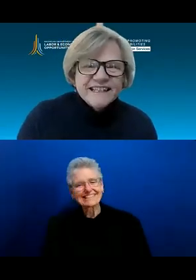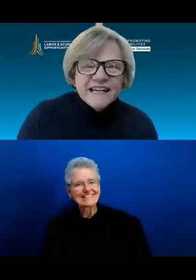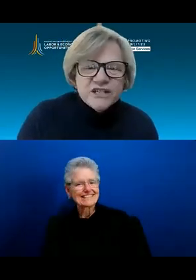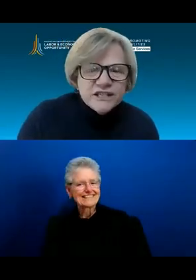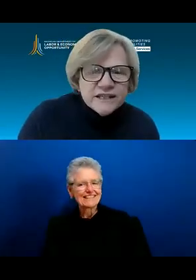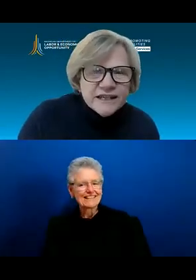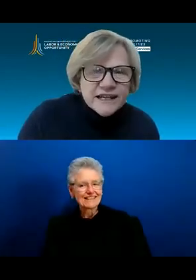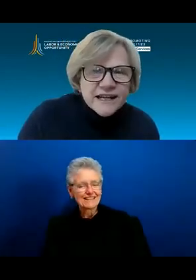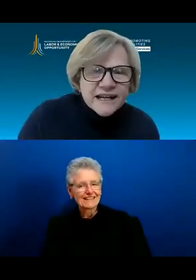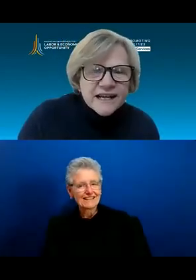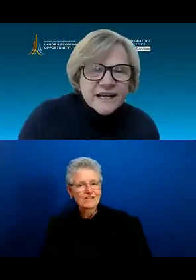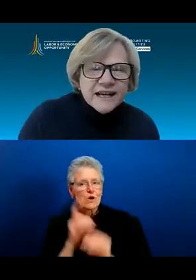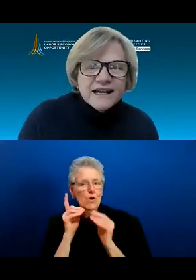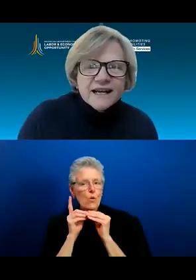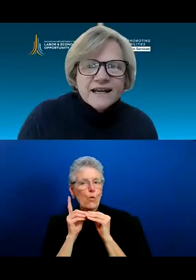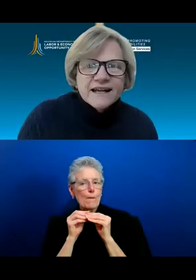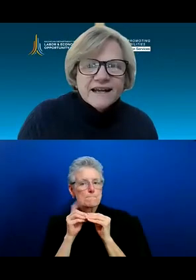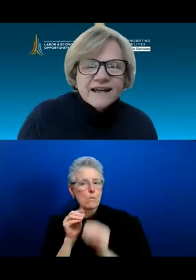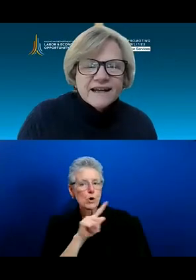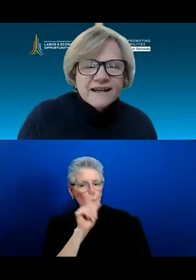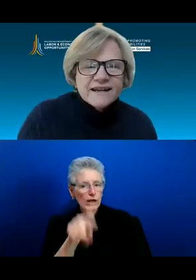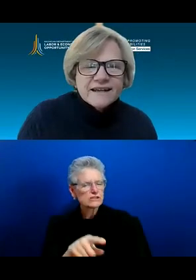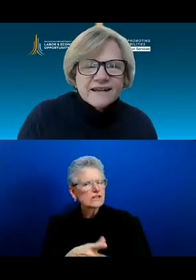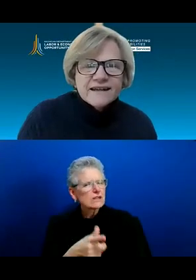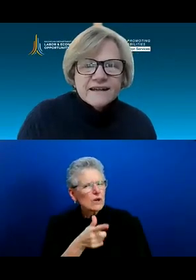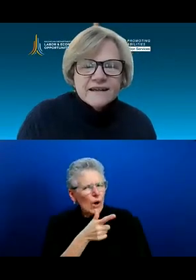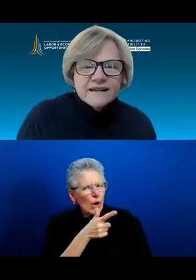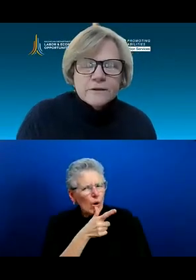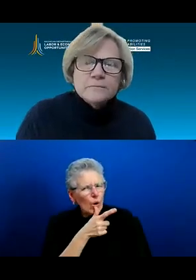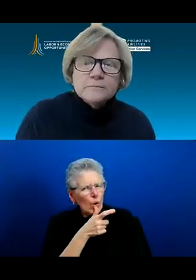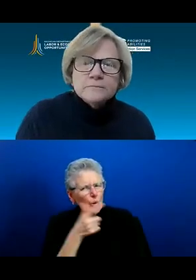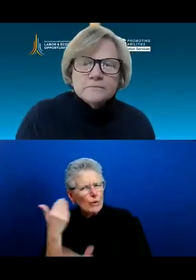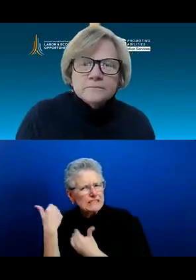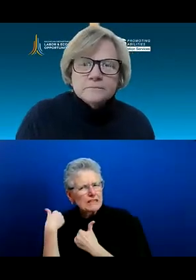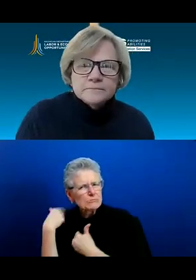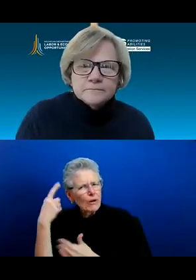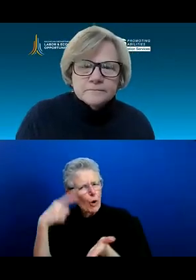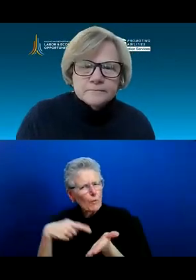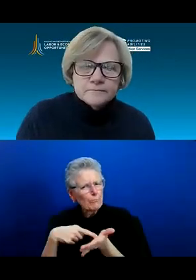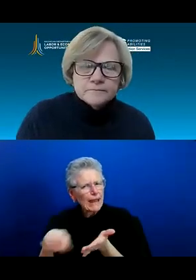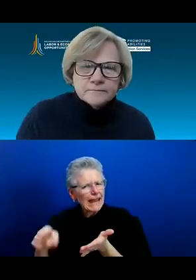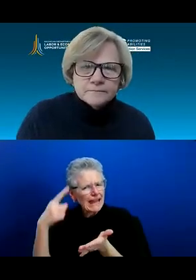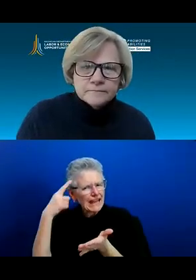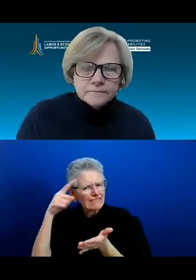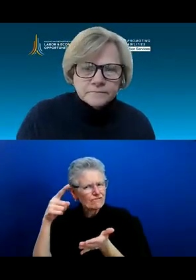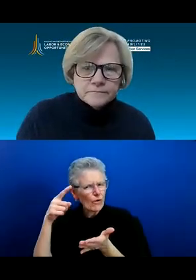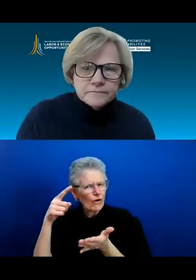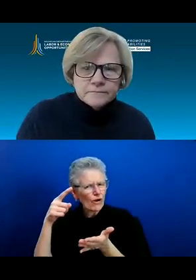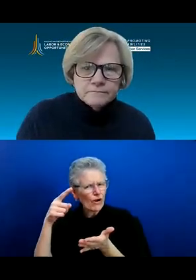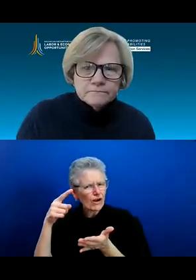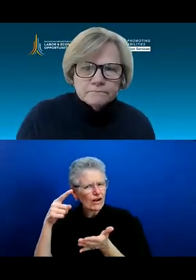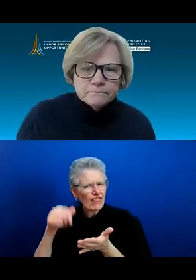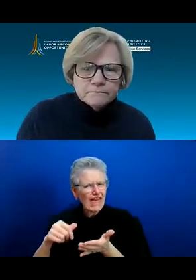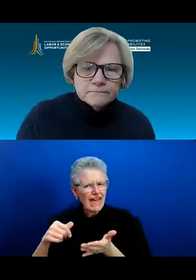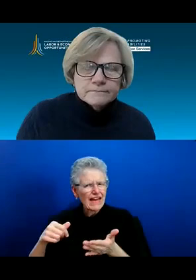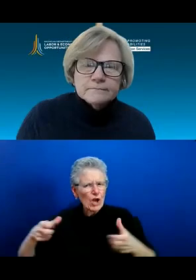Yeah, I think we have one more. Who would be responsible for paying for an all-terrain